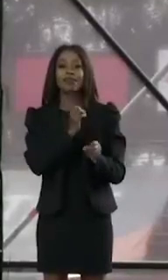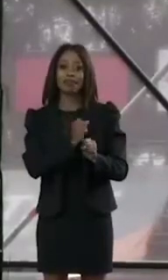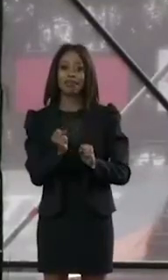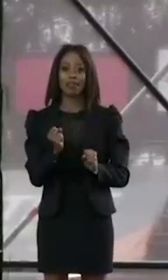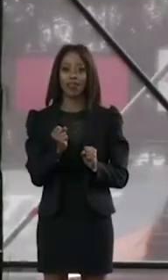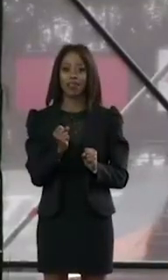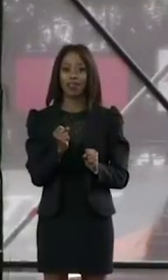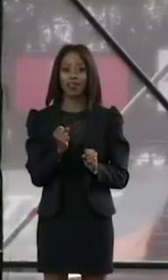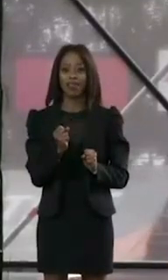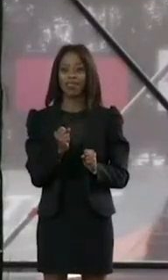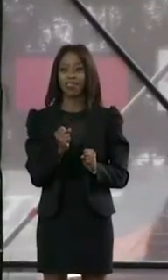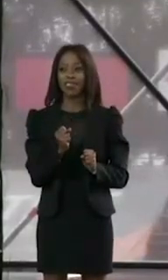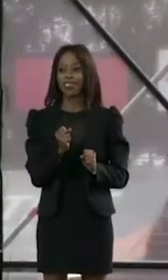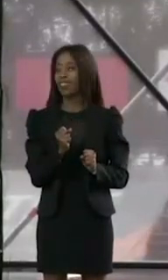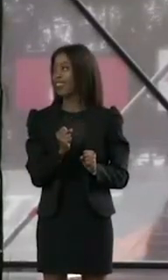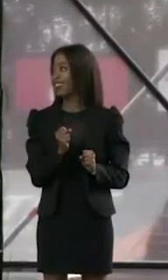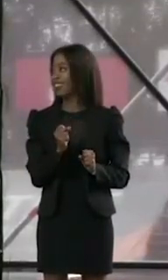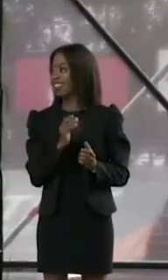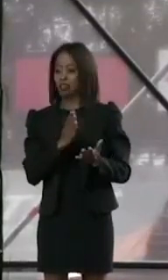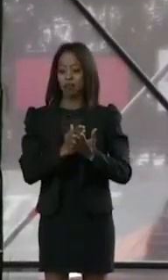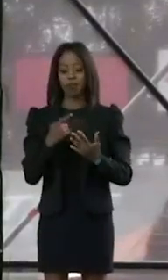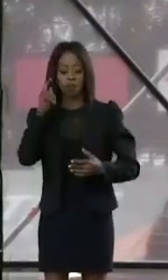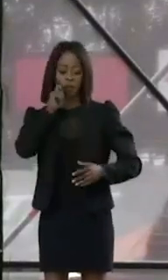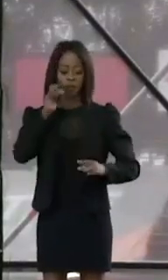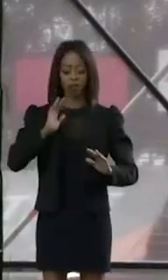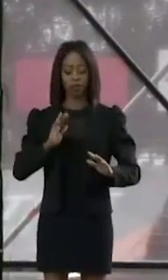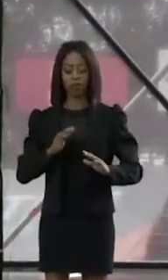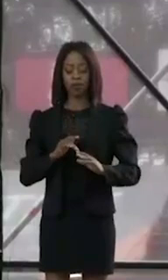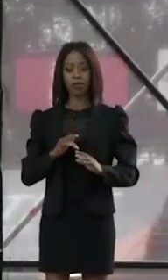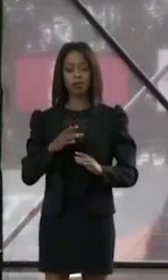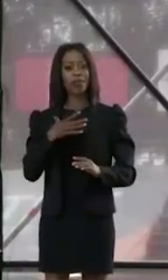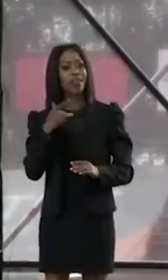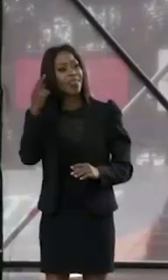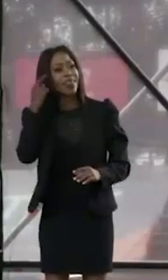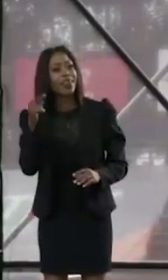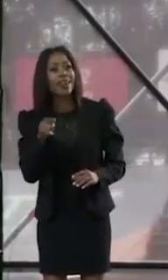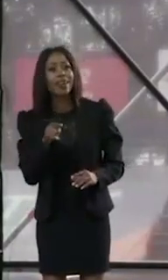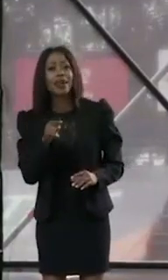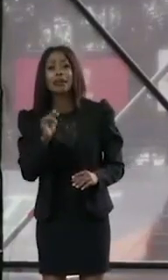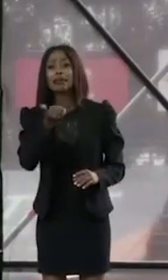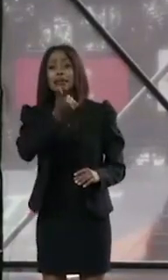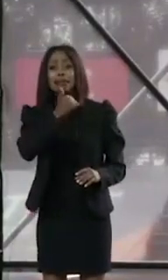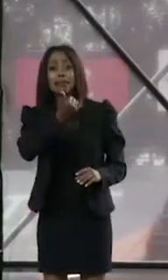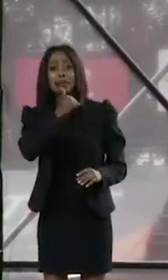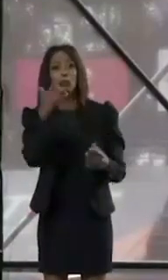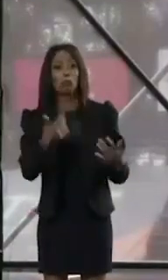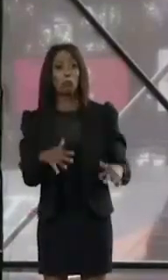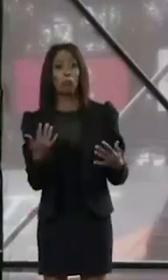I don't know if it's toxic masculinity or working, but I really thought he was such a beautiful man.